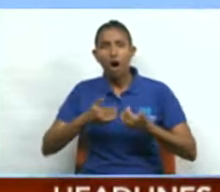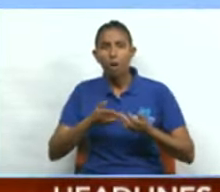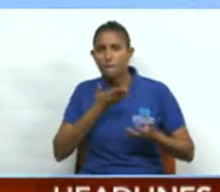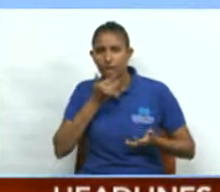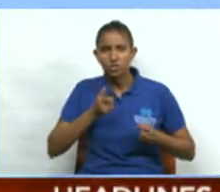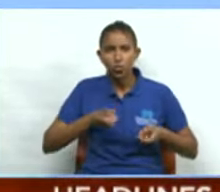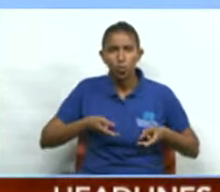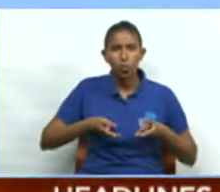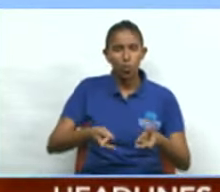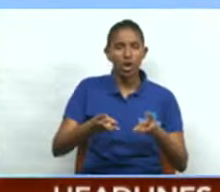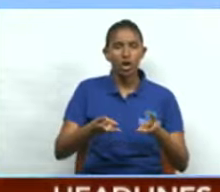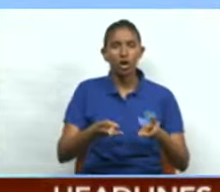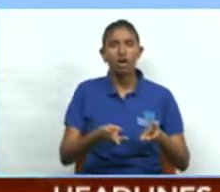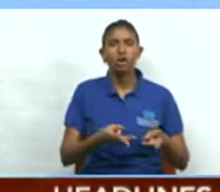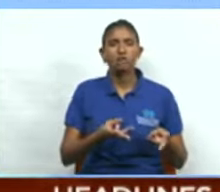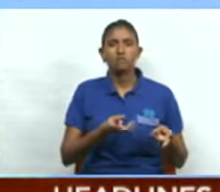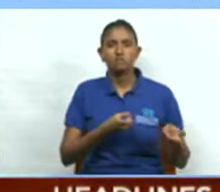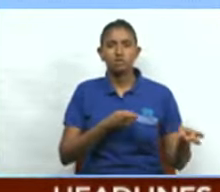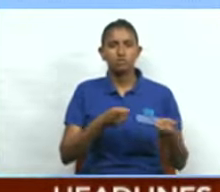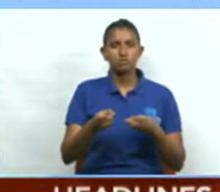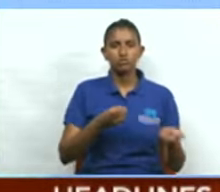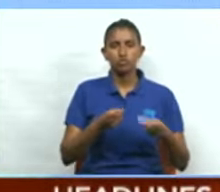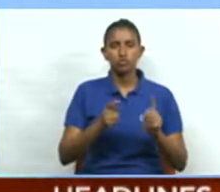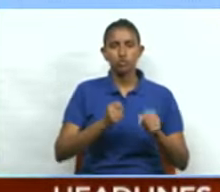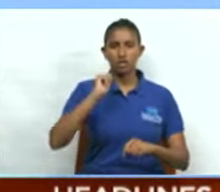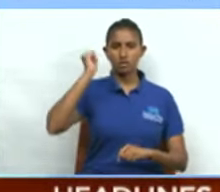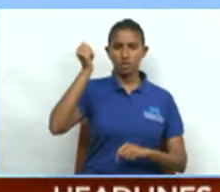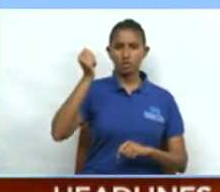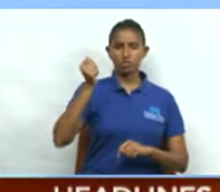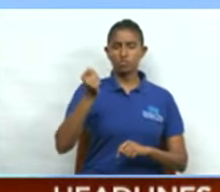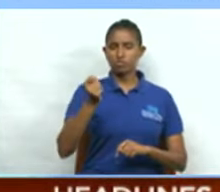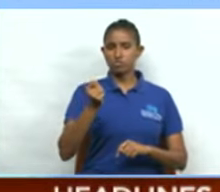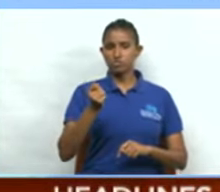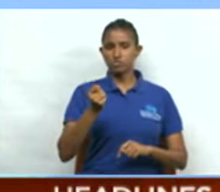unceremoniously, but in Trinidad to try to tell us how to run Trinidad.